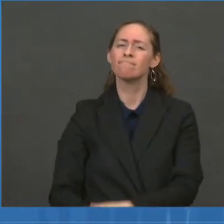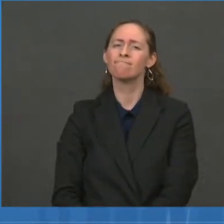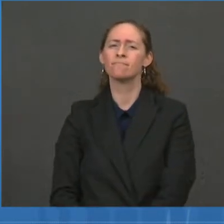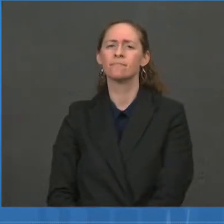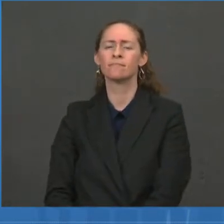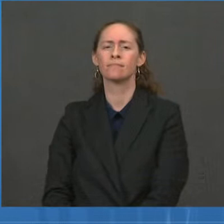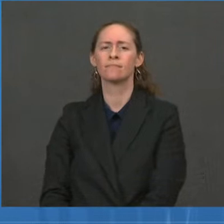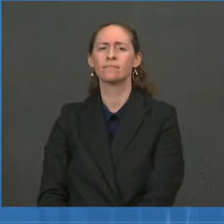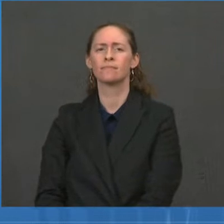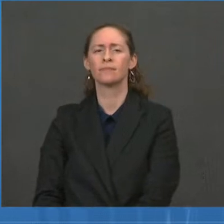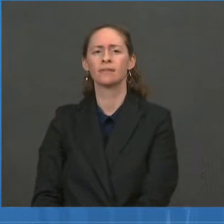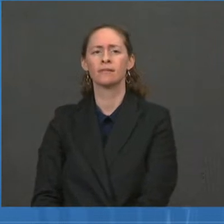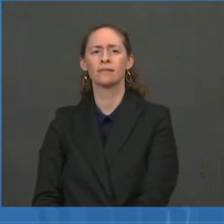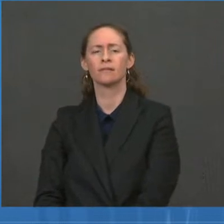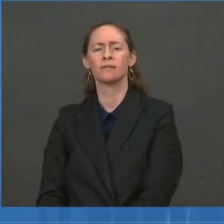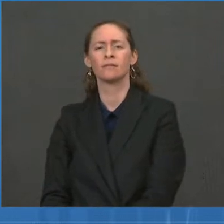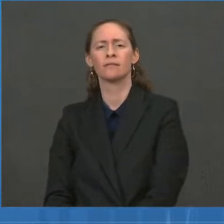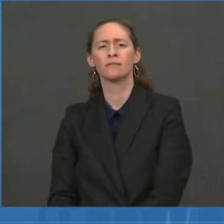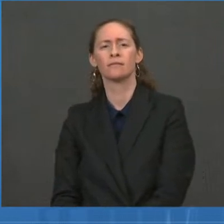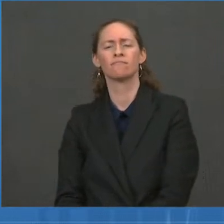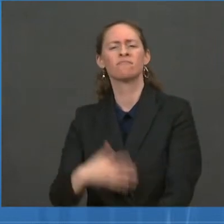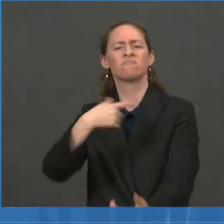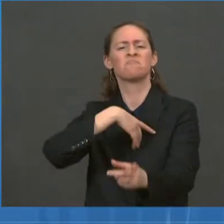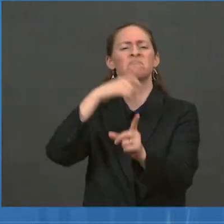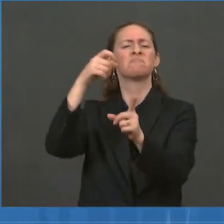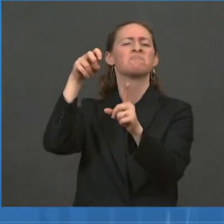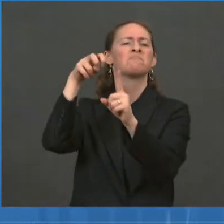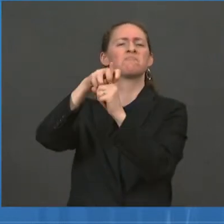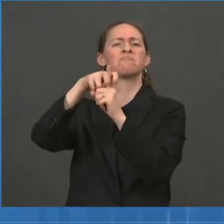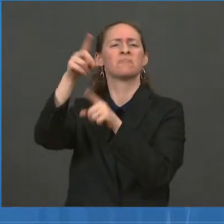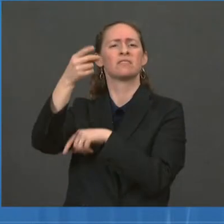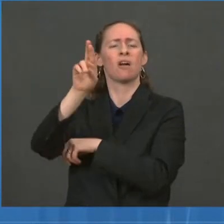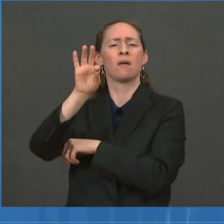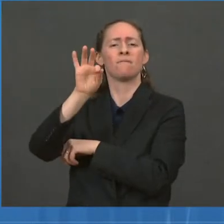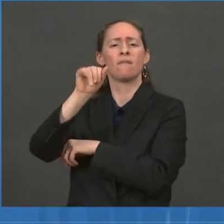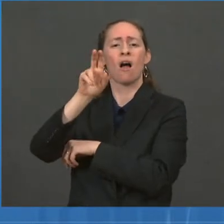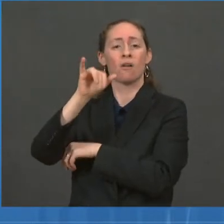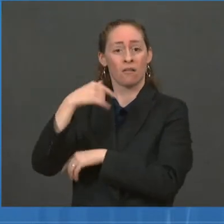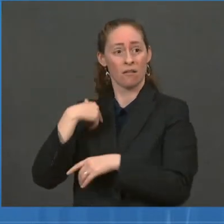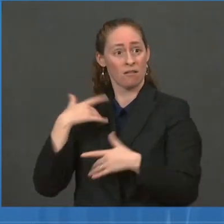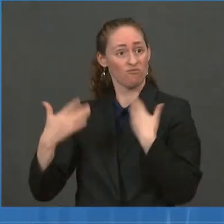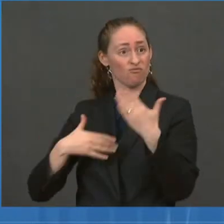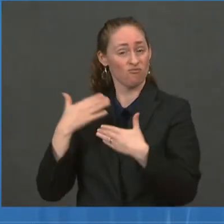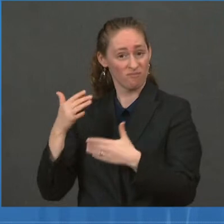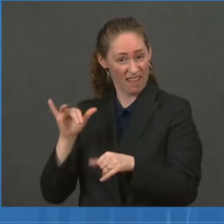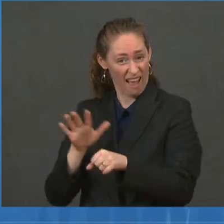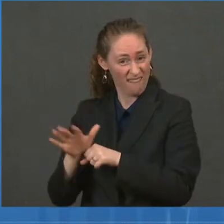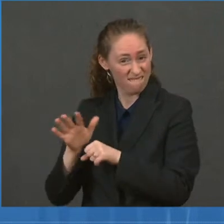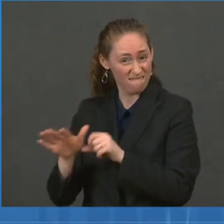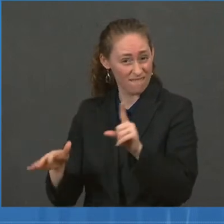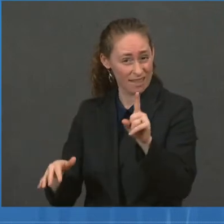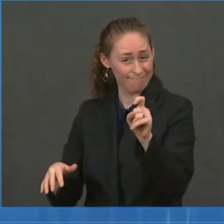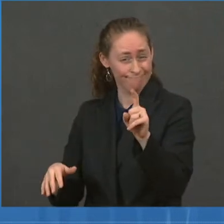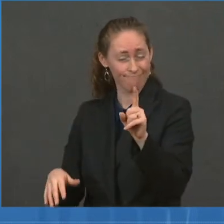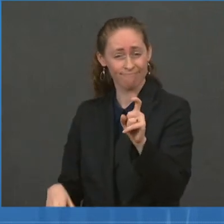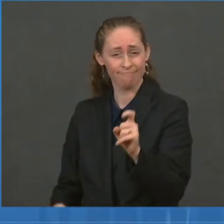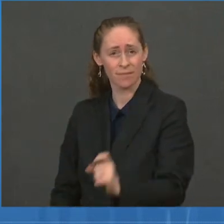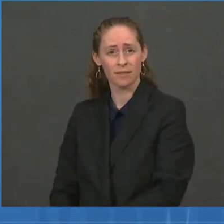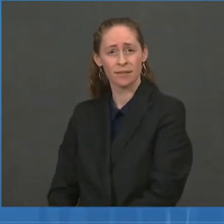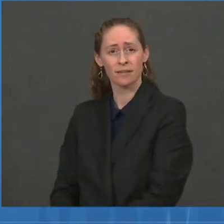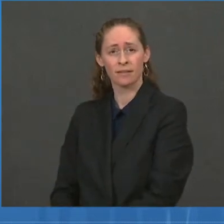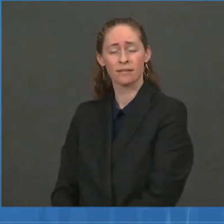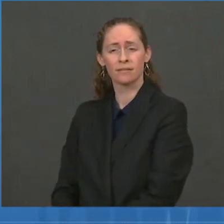Dr. Fauci, do you want to go first, and then I'll follow? Well, the question directly to me, the word